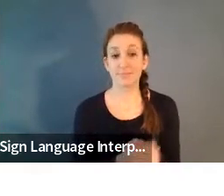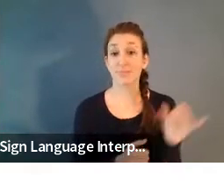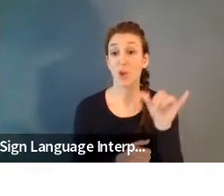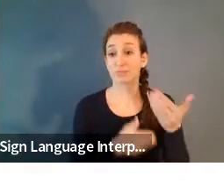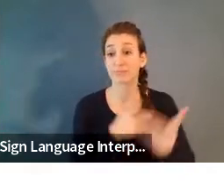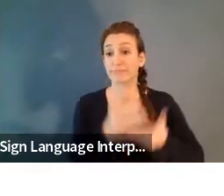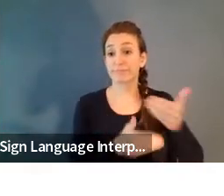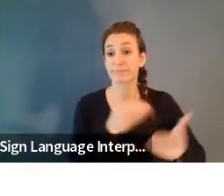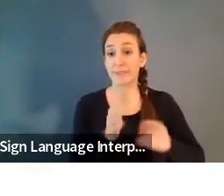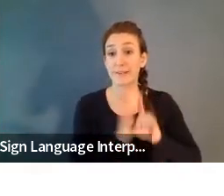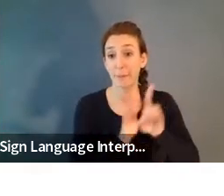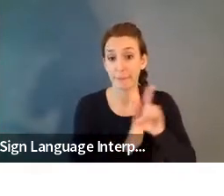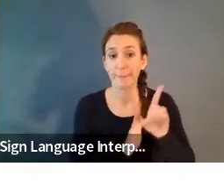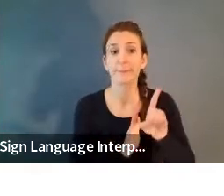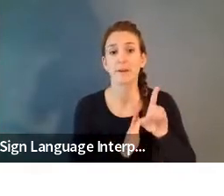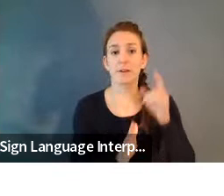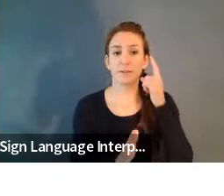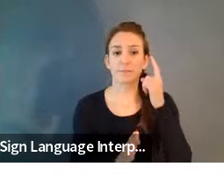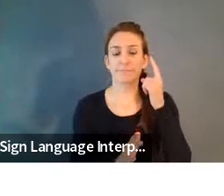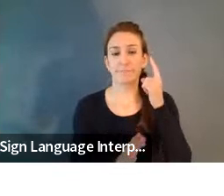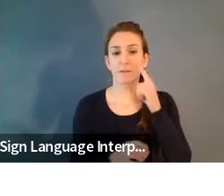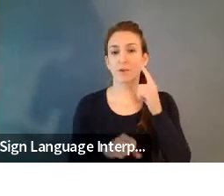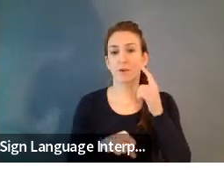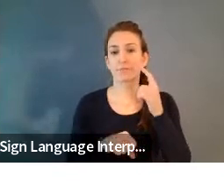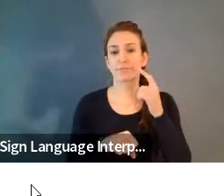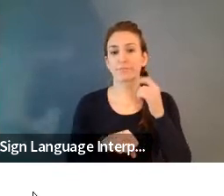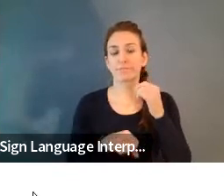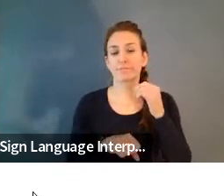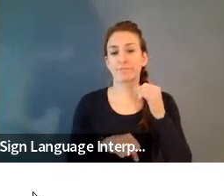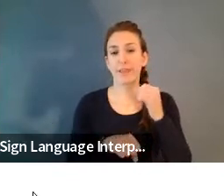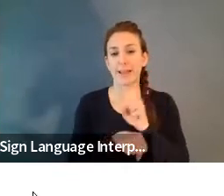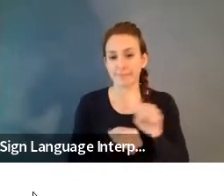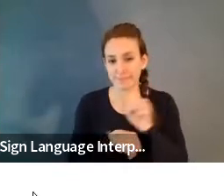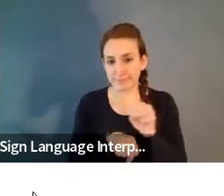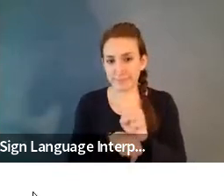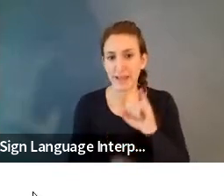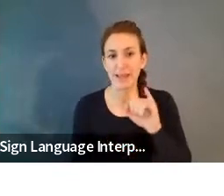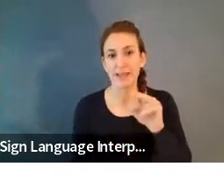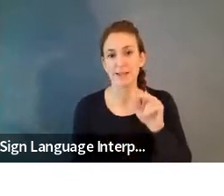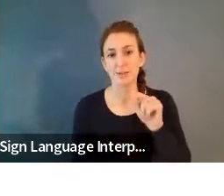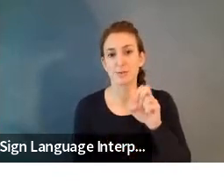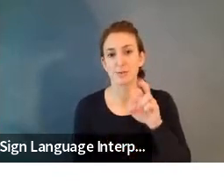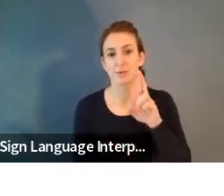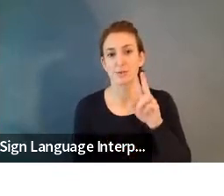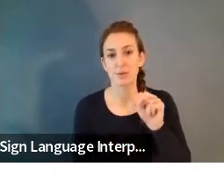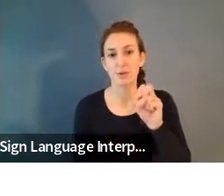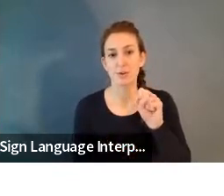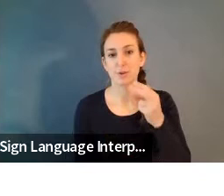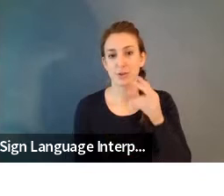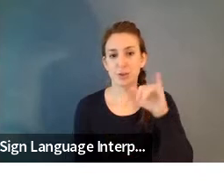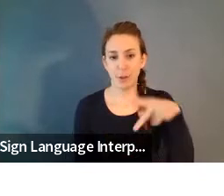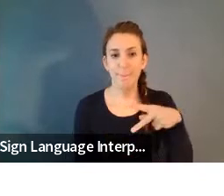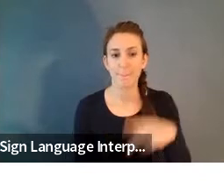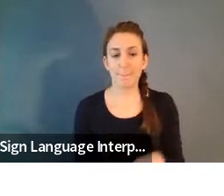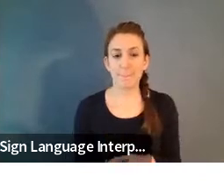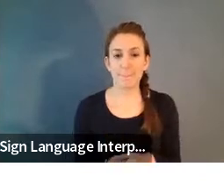development of an internship and job shadowing job board for high school, community college, and Fresno State students, which we are hoping to launch soon on